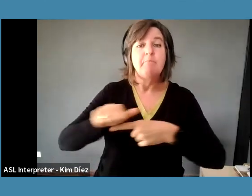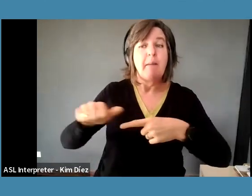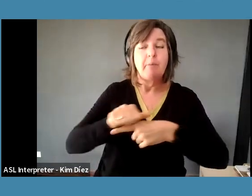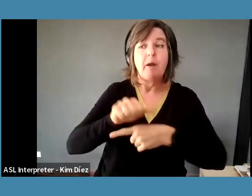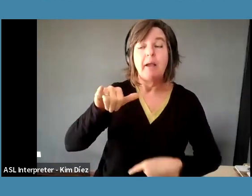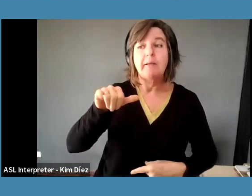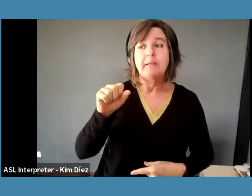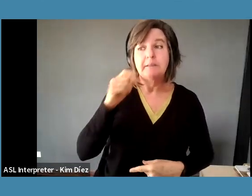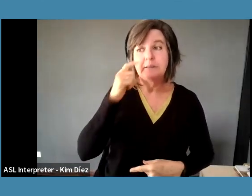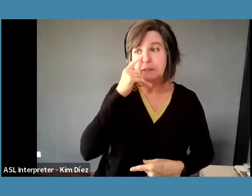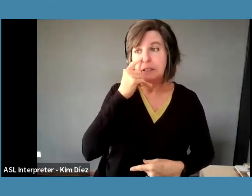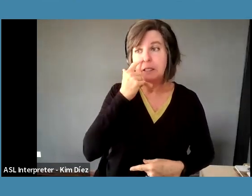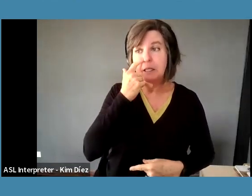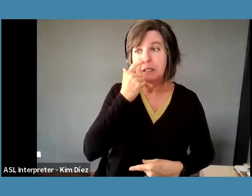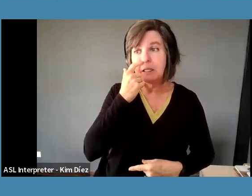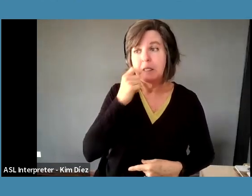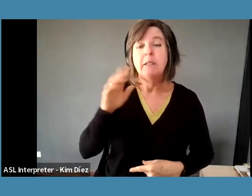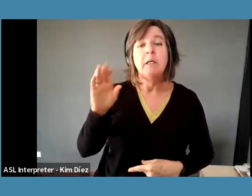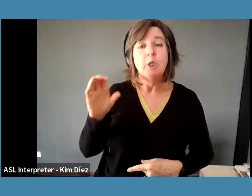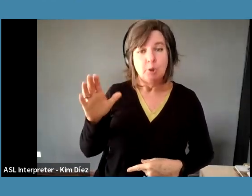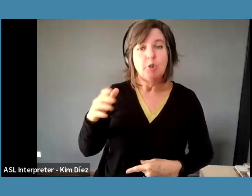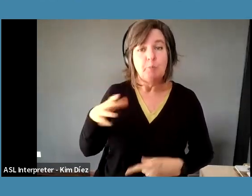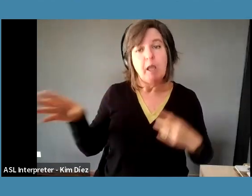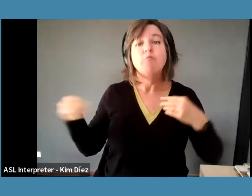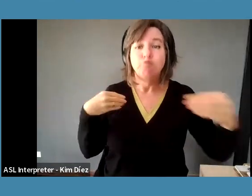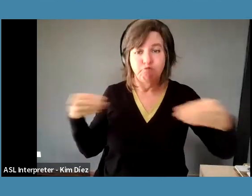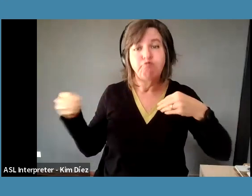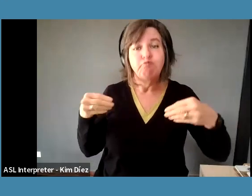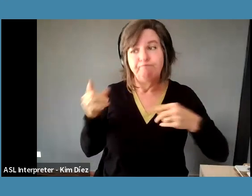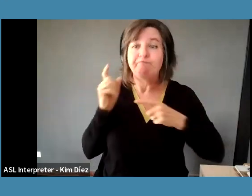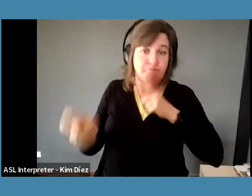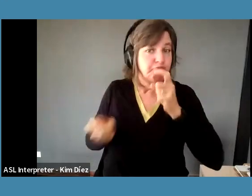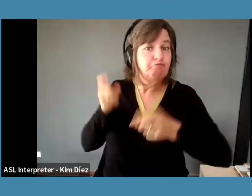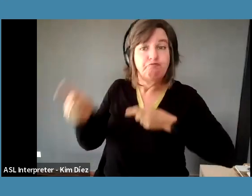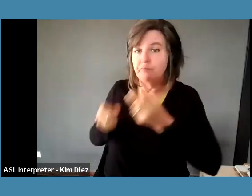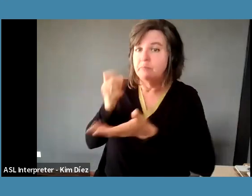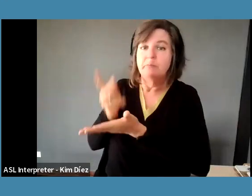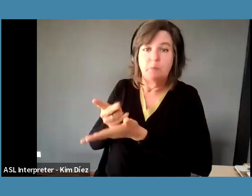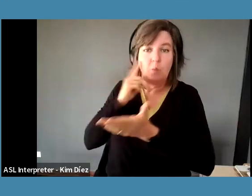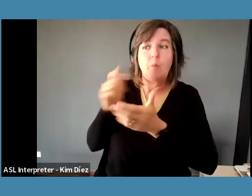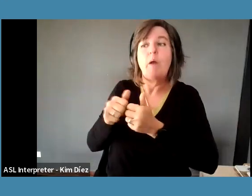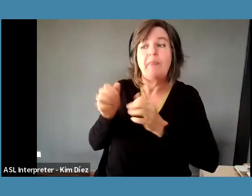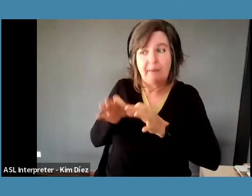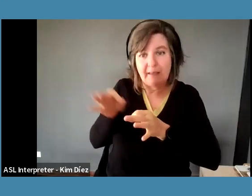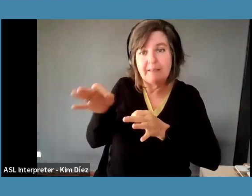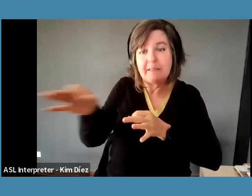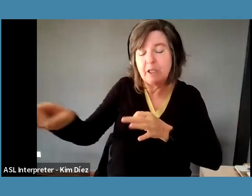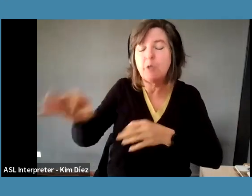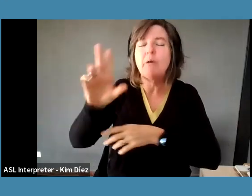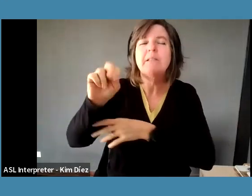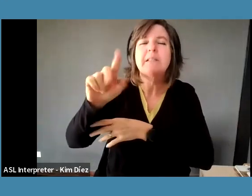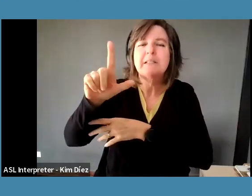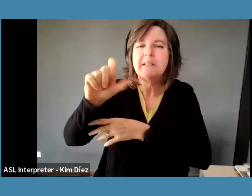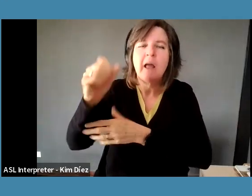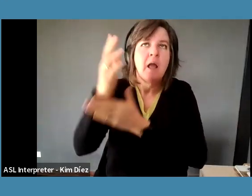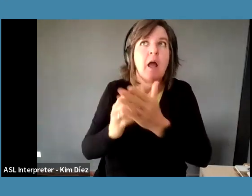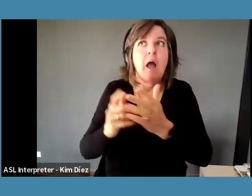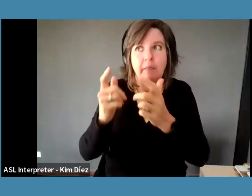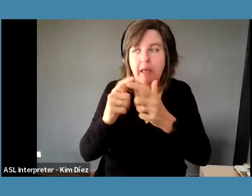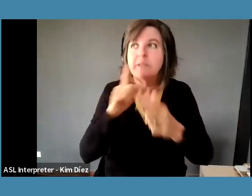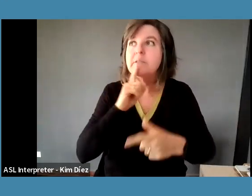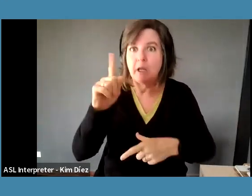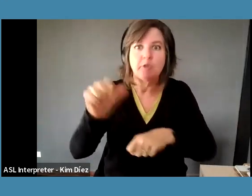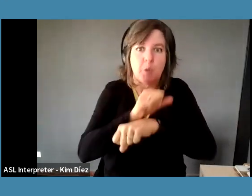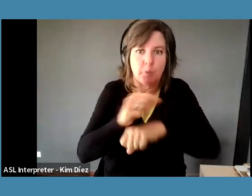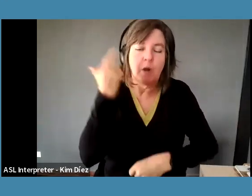to be pretty generous with continuances. Um, unless there's, a real reason not to